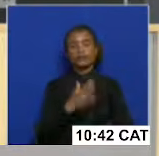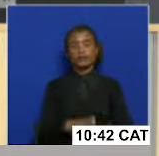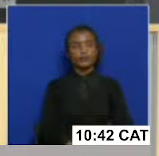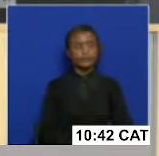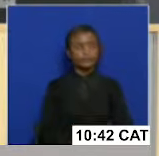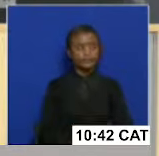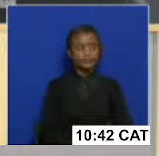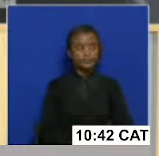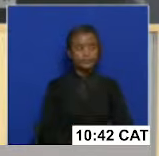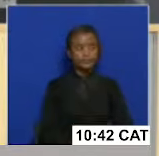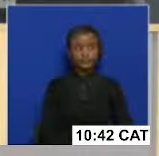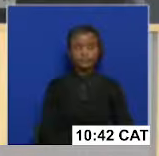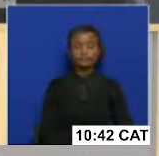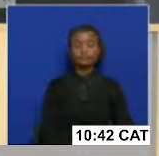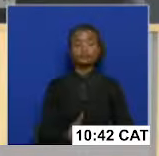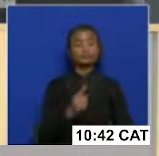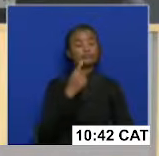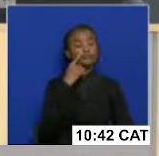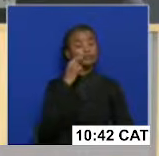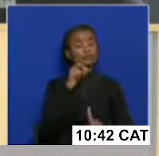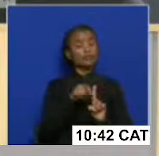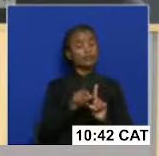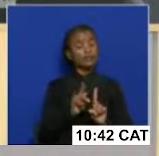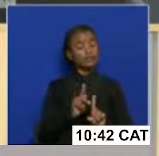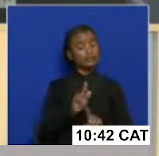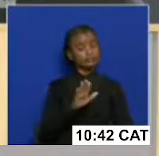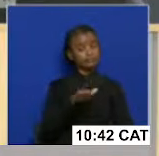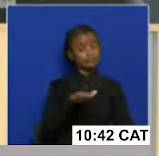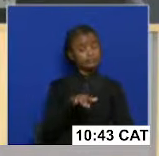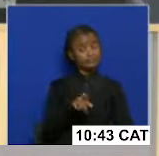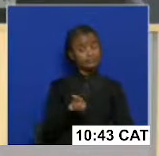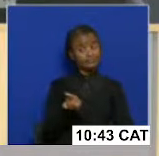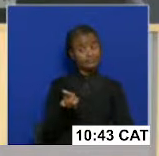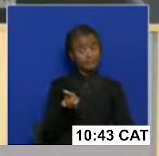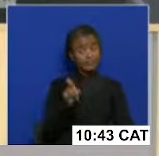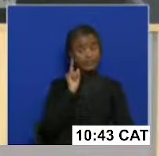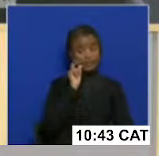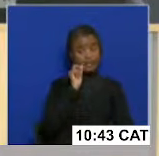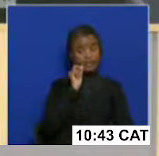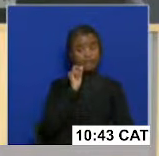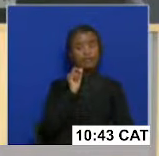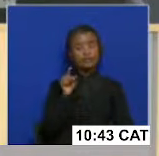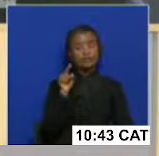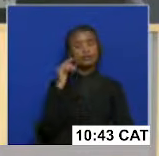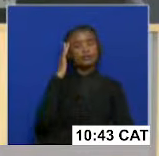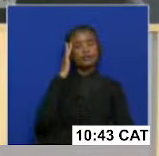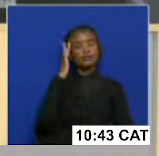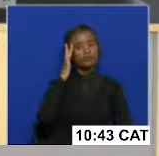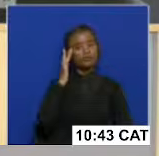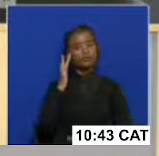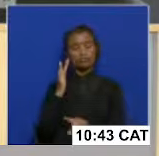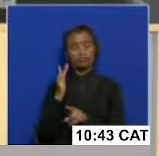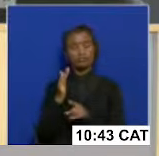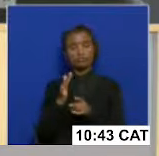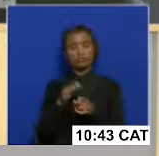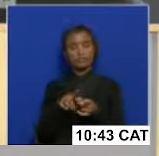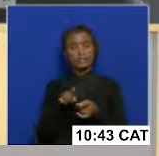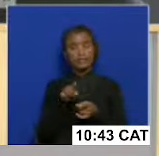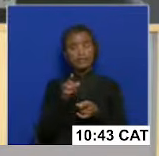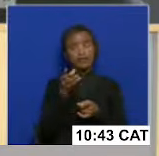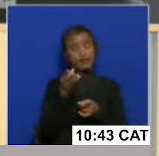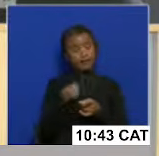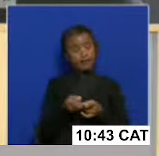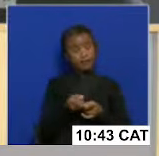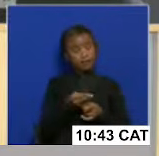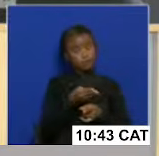Witness K, did this man that you spoke to know what types of stones you were dealing with here? Because